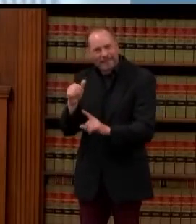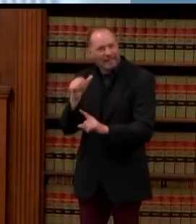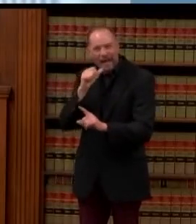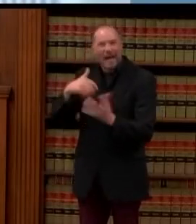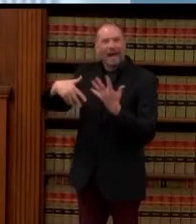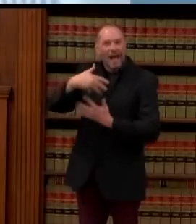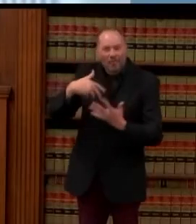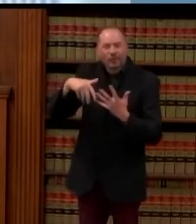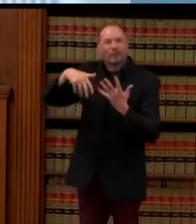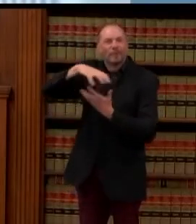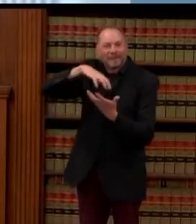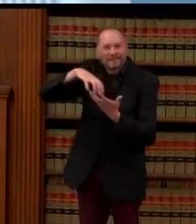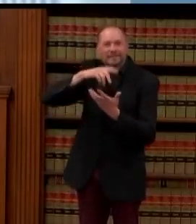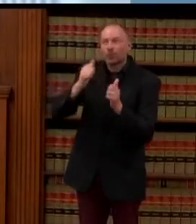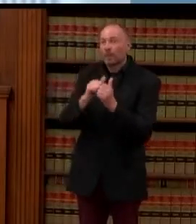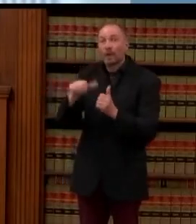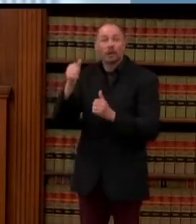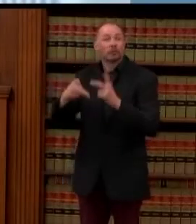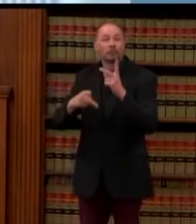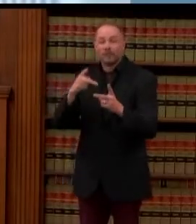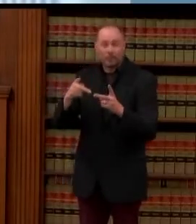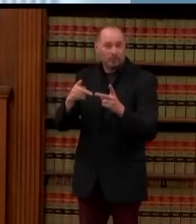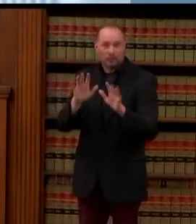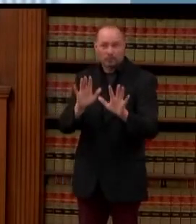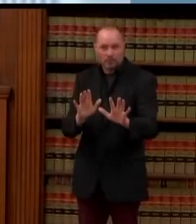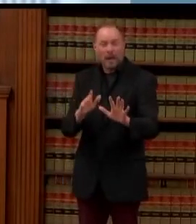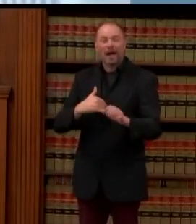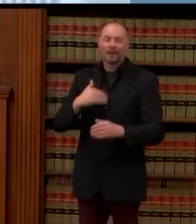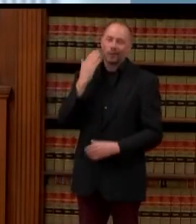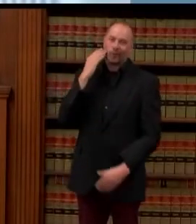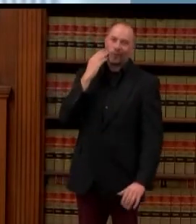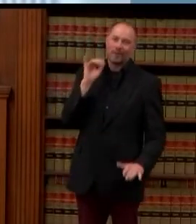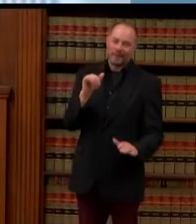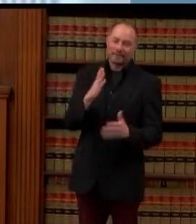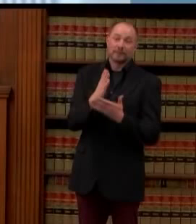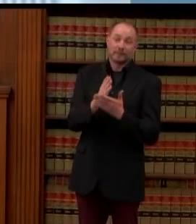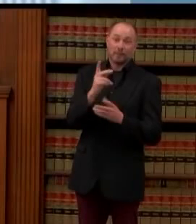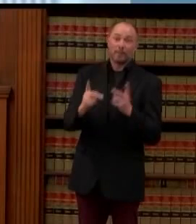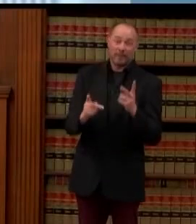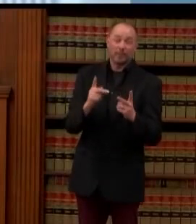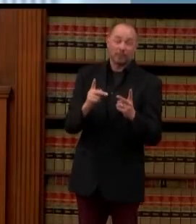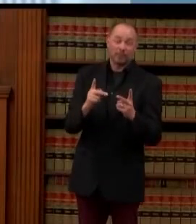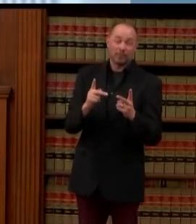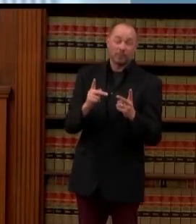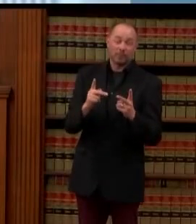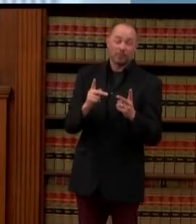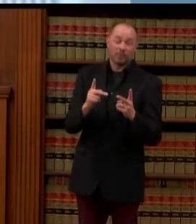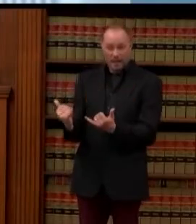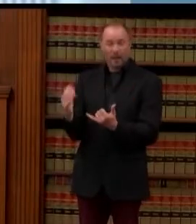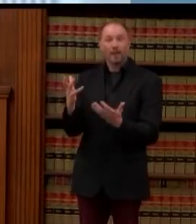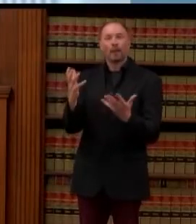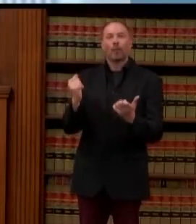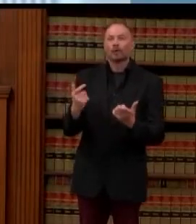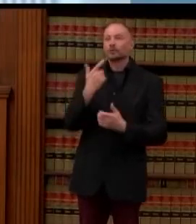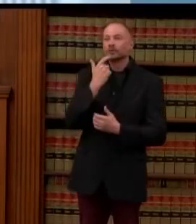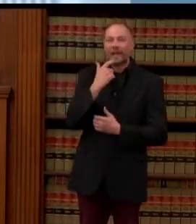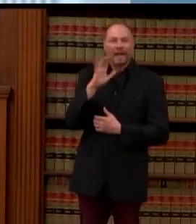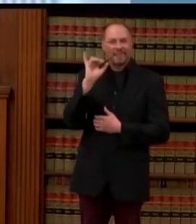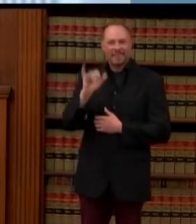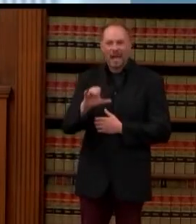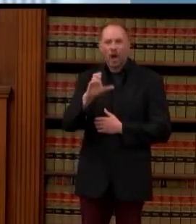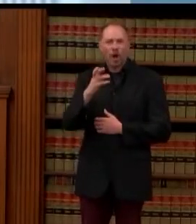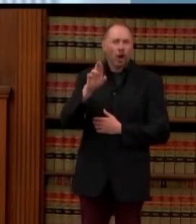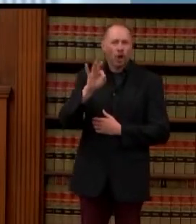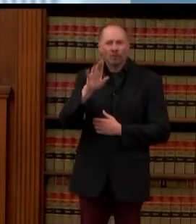mixing in other households. I know that some on the line may want to characterize this as a